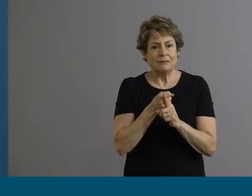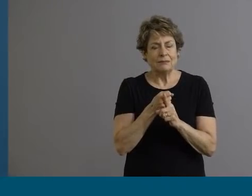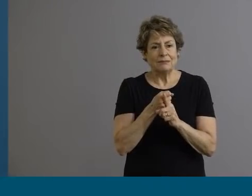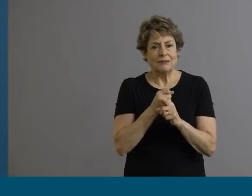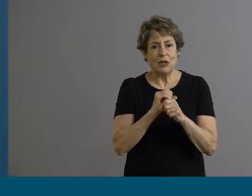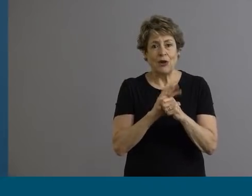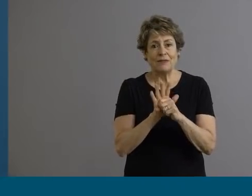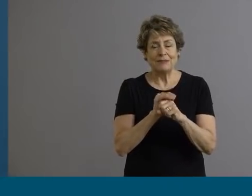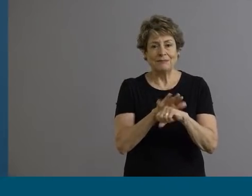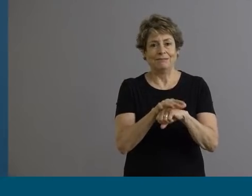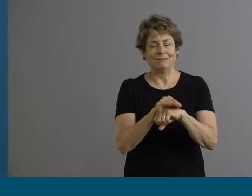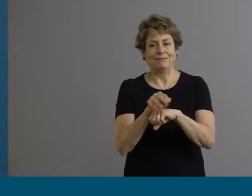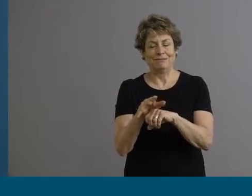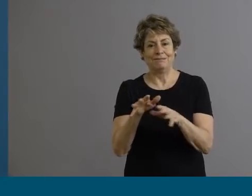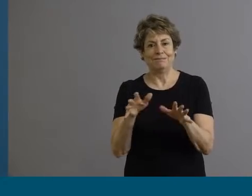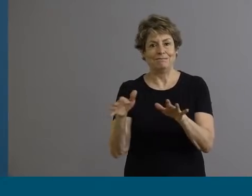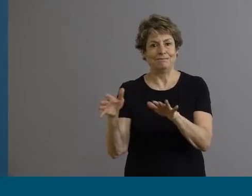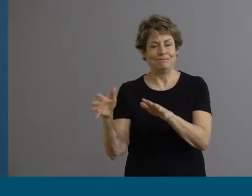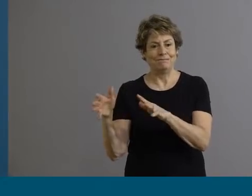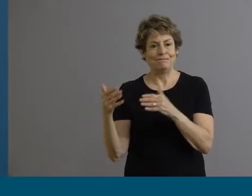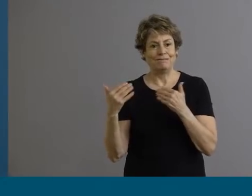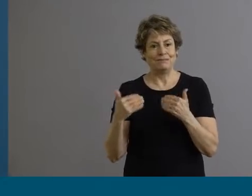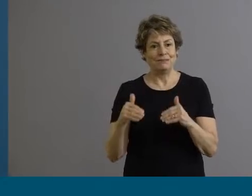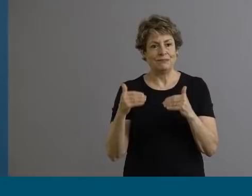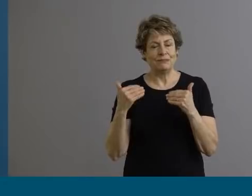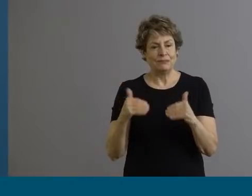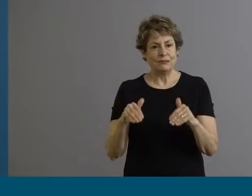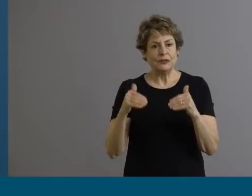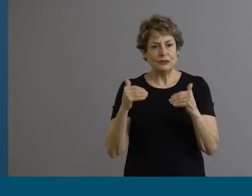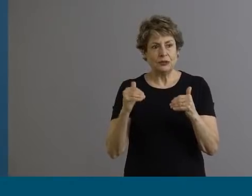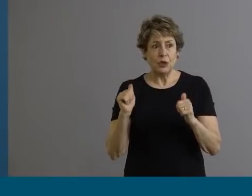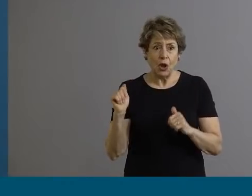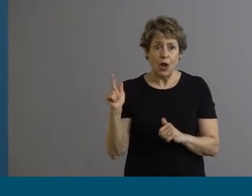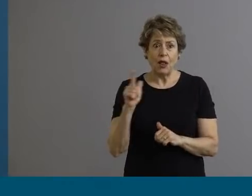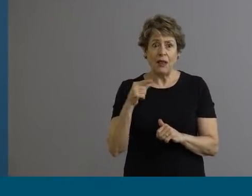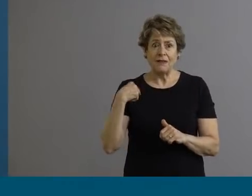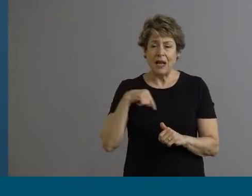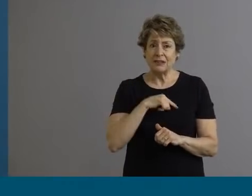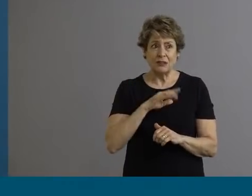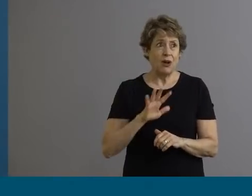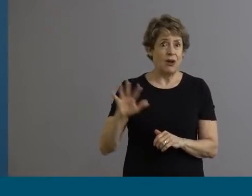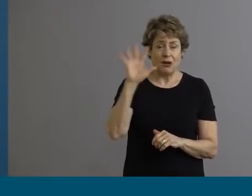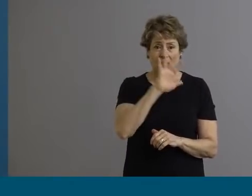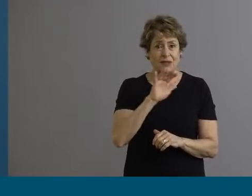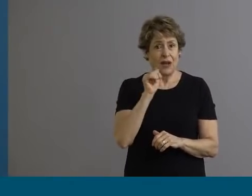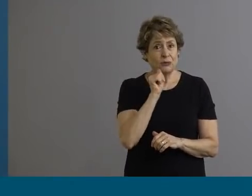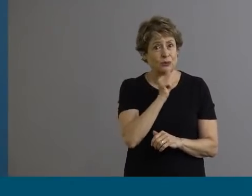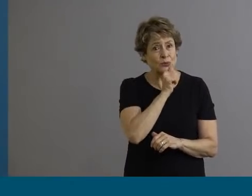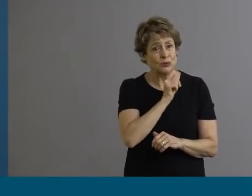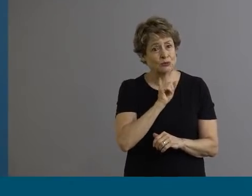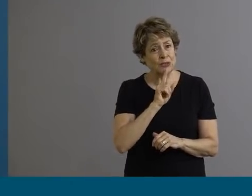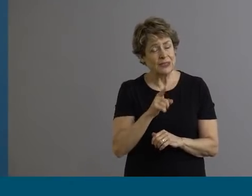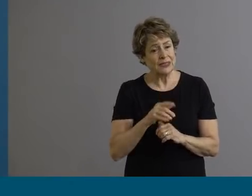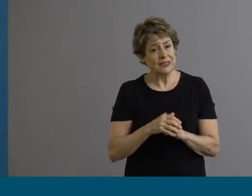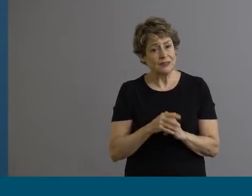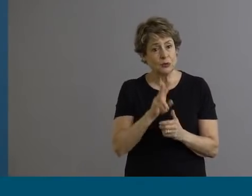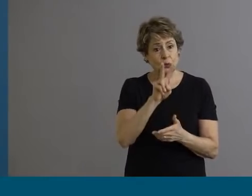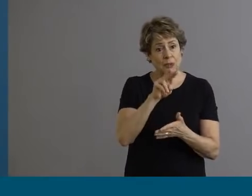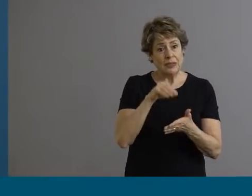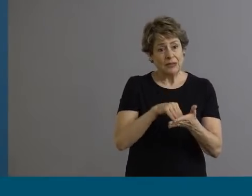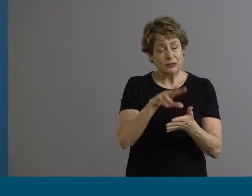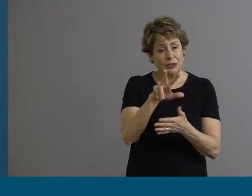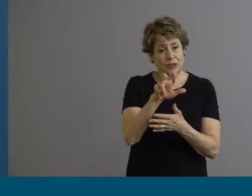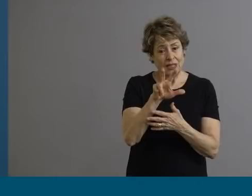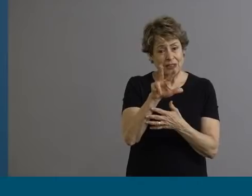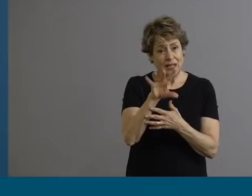which is basically everyone in our state, but none more so than the 2,038 families that have